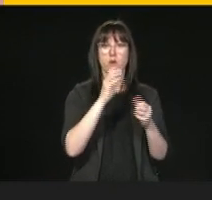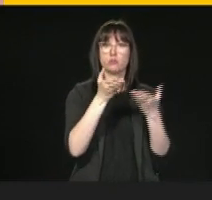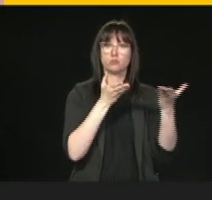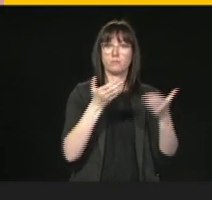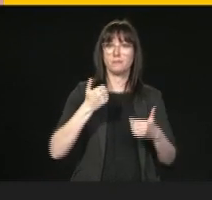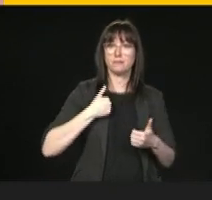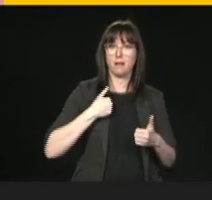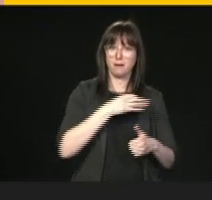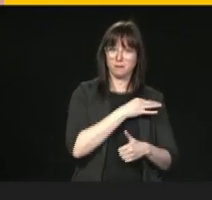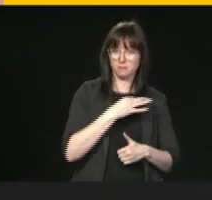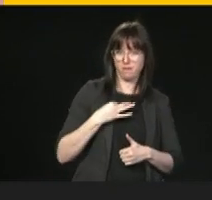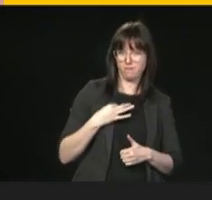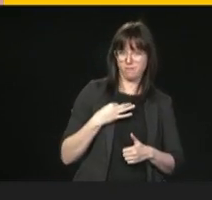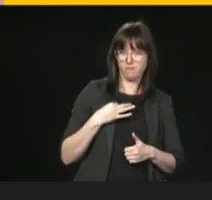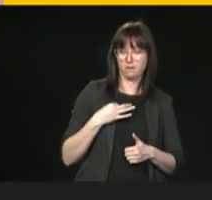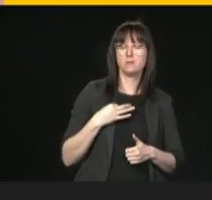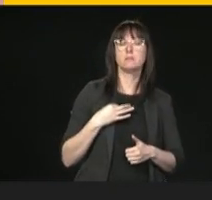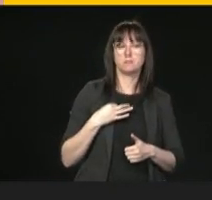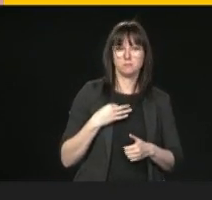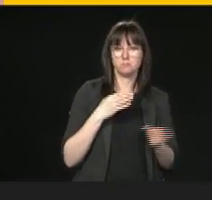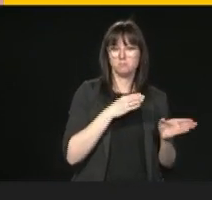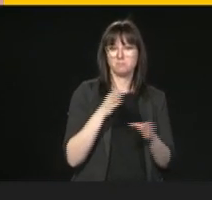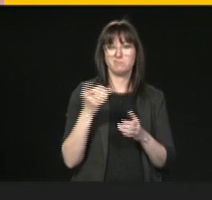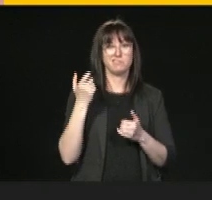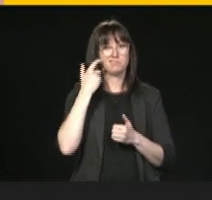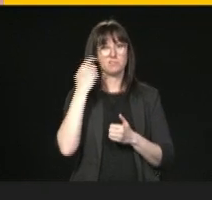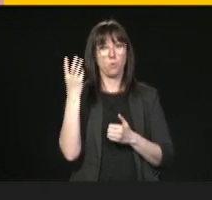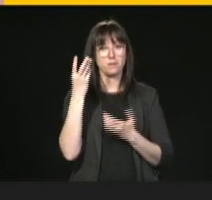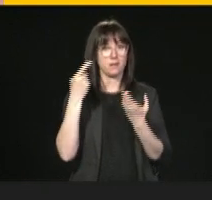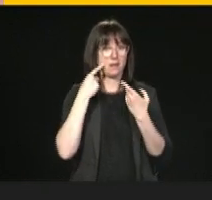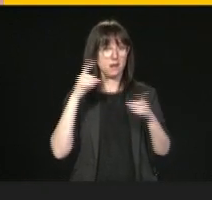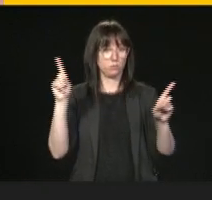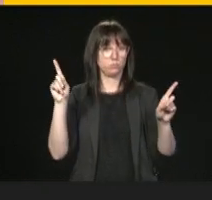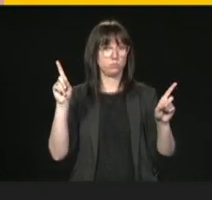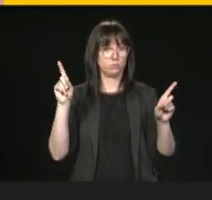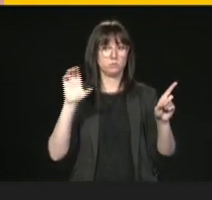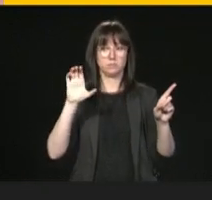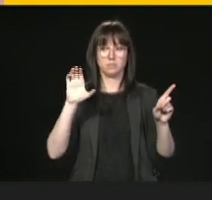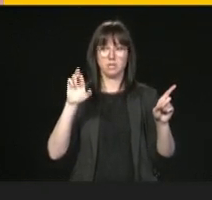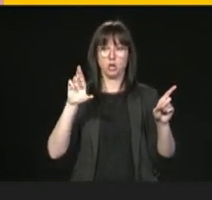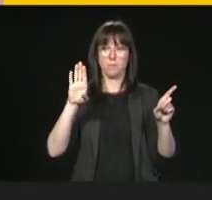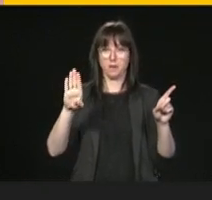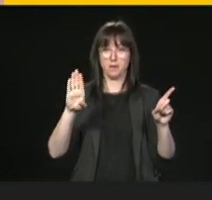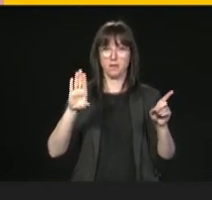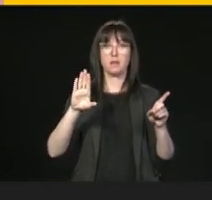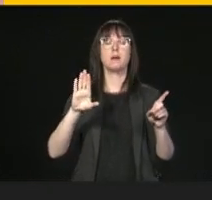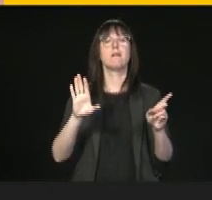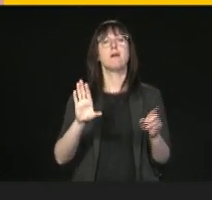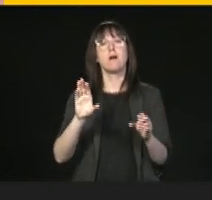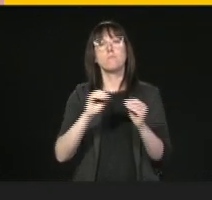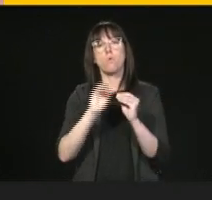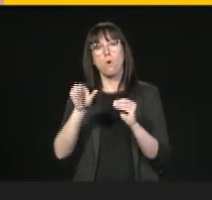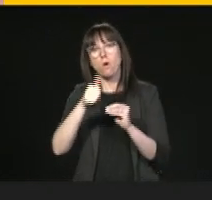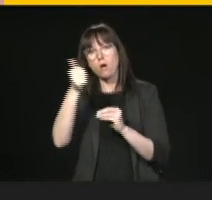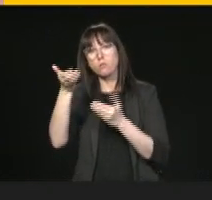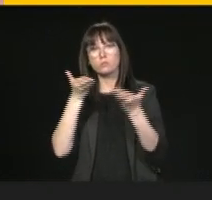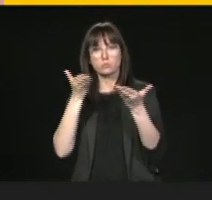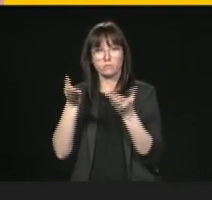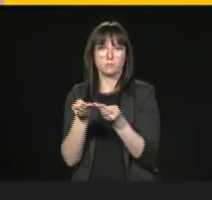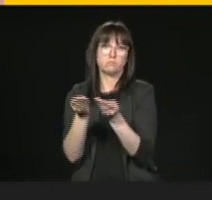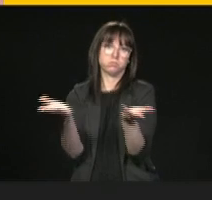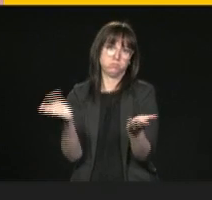Wednesday's announcements, we're offering additional services with the CERB so that Canada can